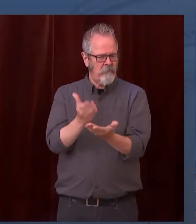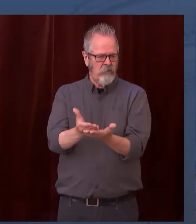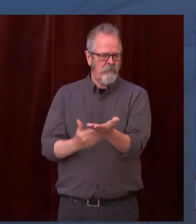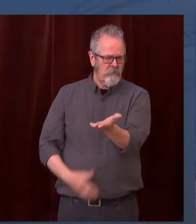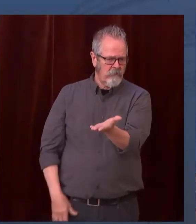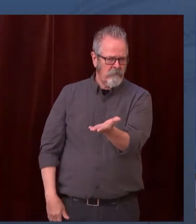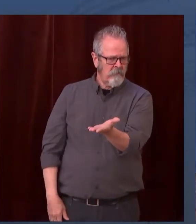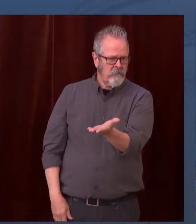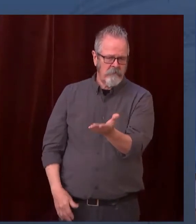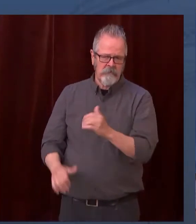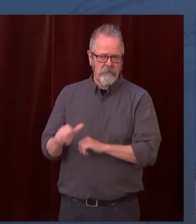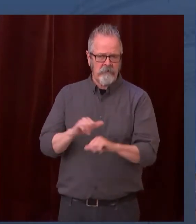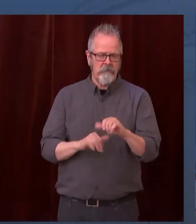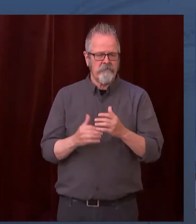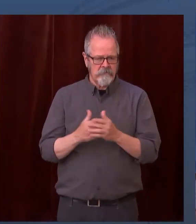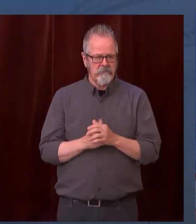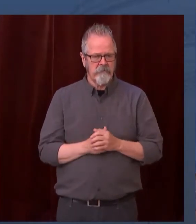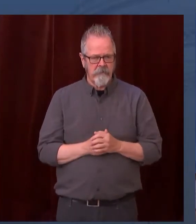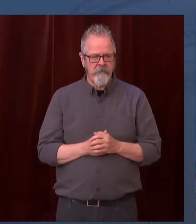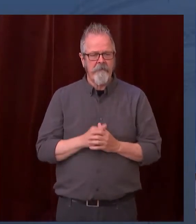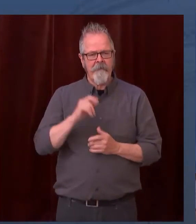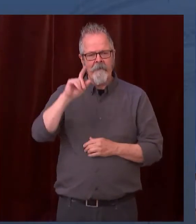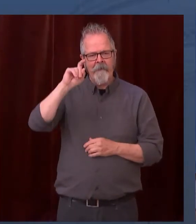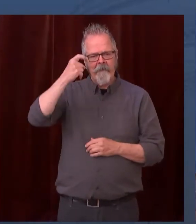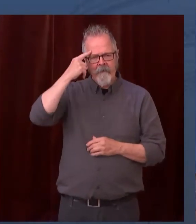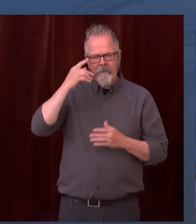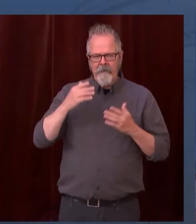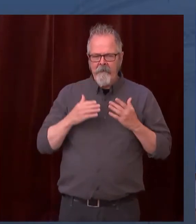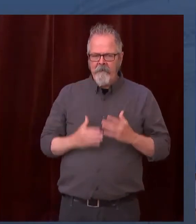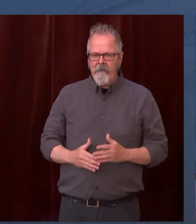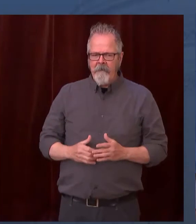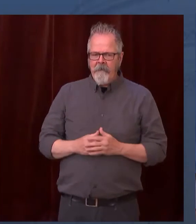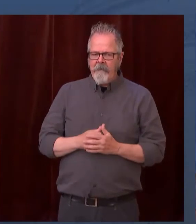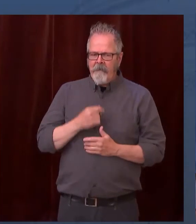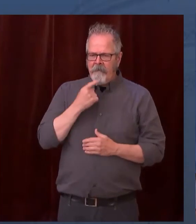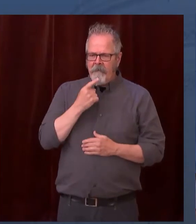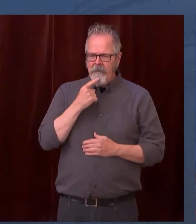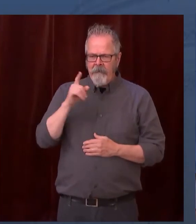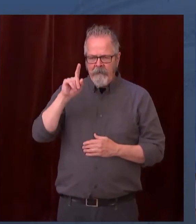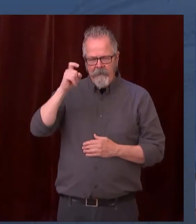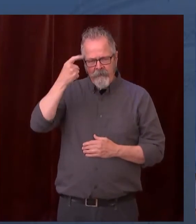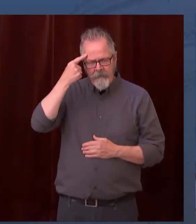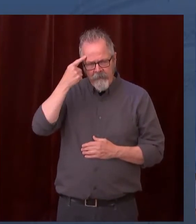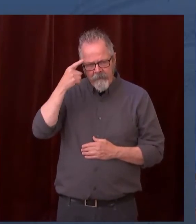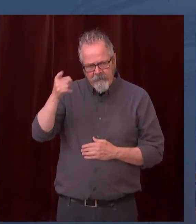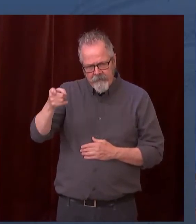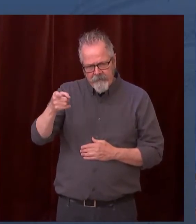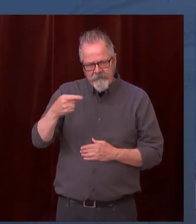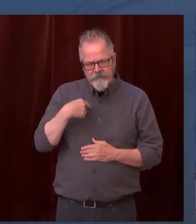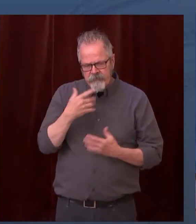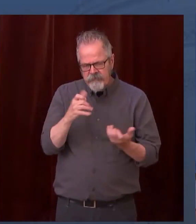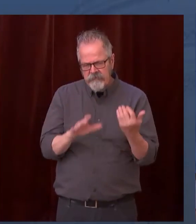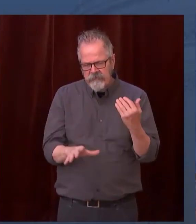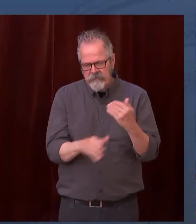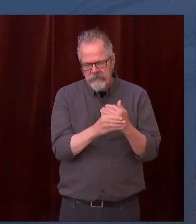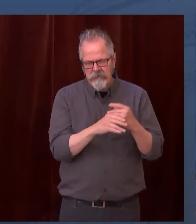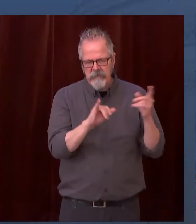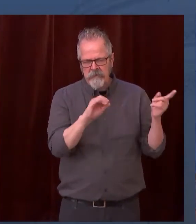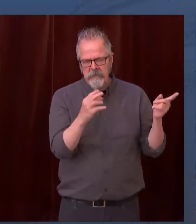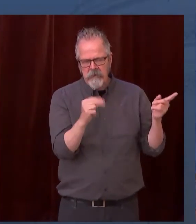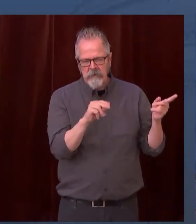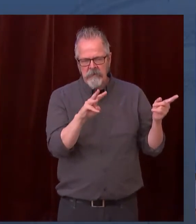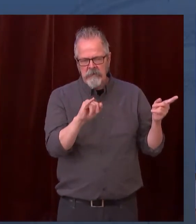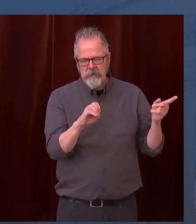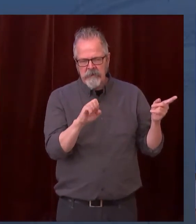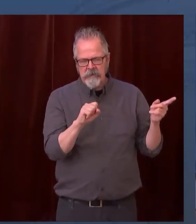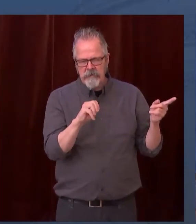Yeah, and if I can add, it's kind of the kind of moment we're in. I used to paint houses working my way through college, and sometimes